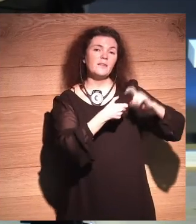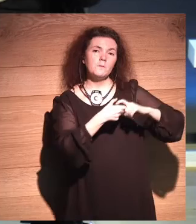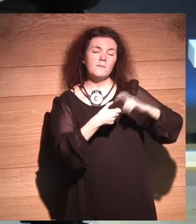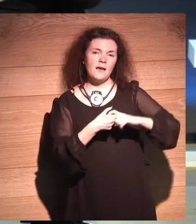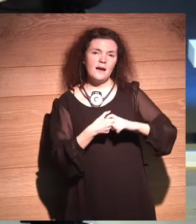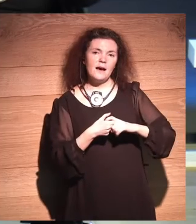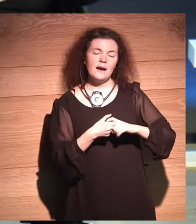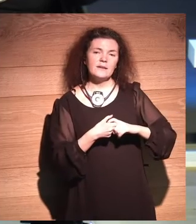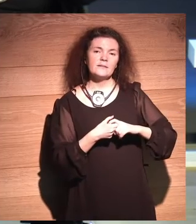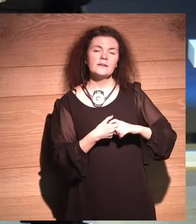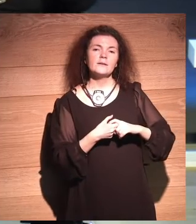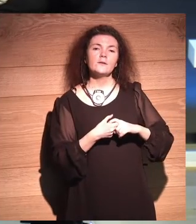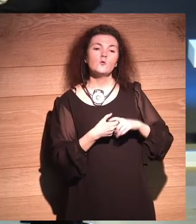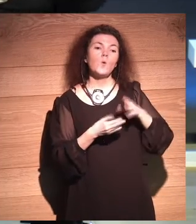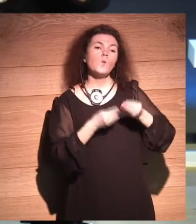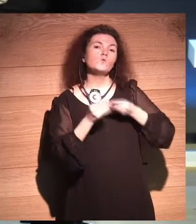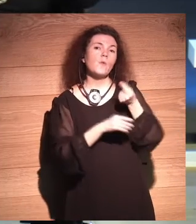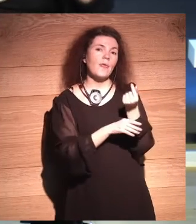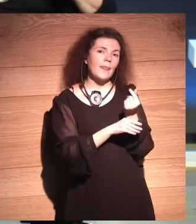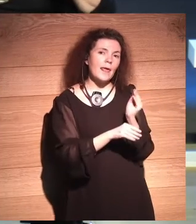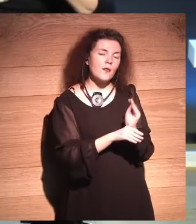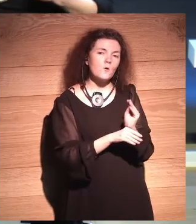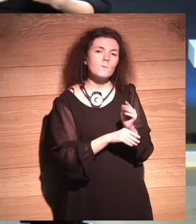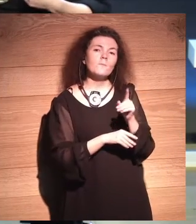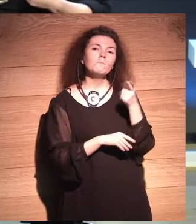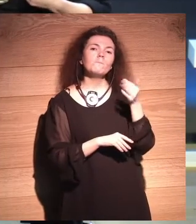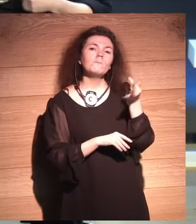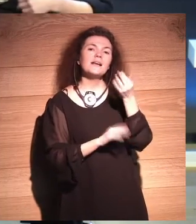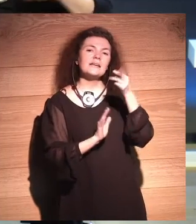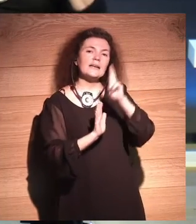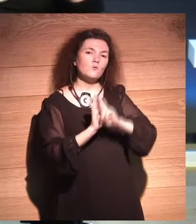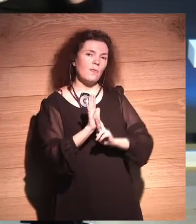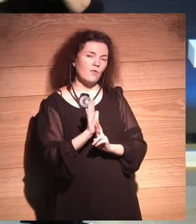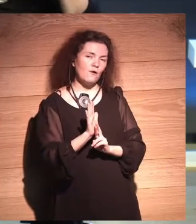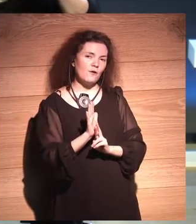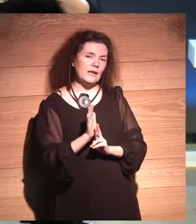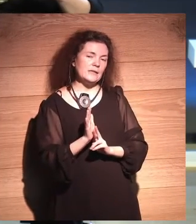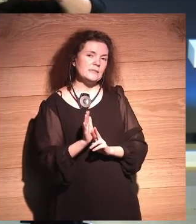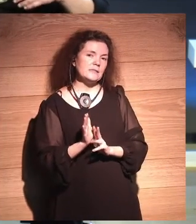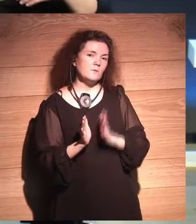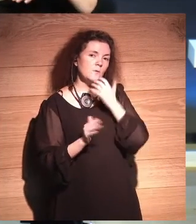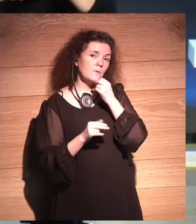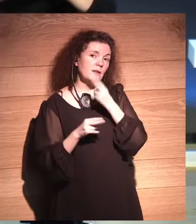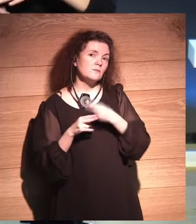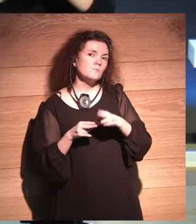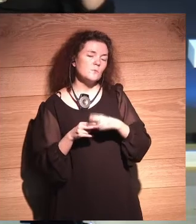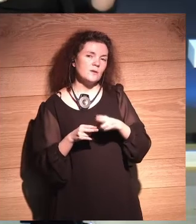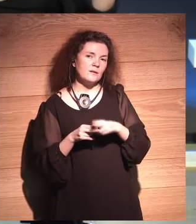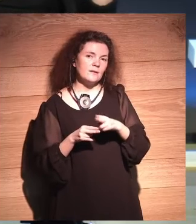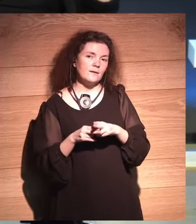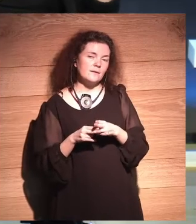where the regulation of, we've seen going backward in the United States with regard to allowing companies to have